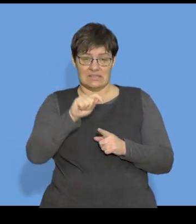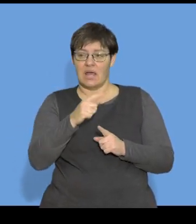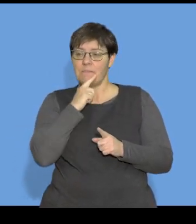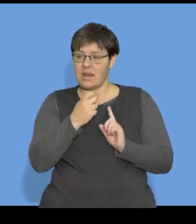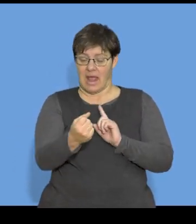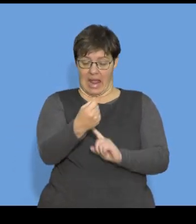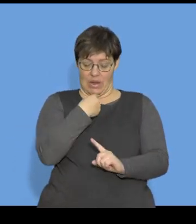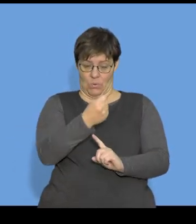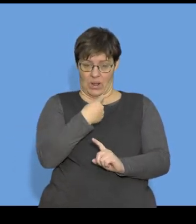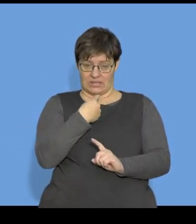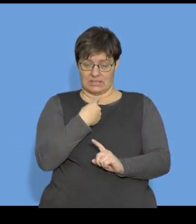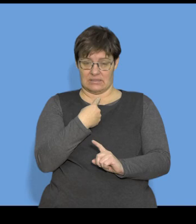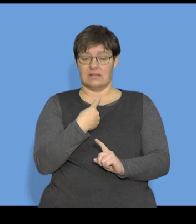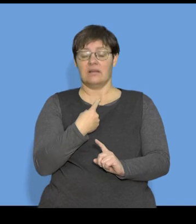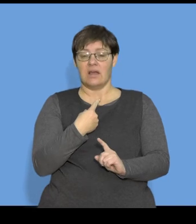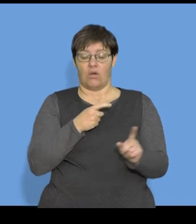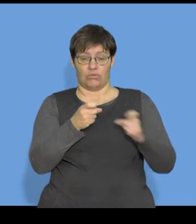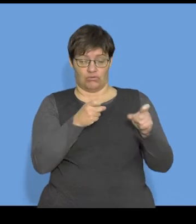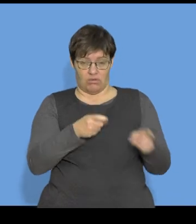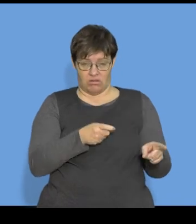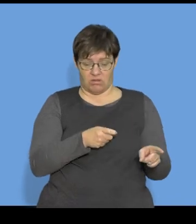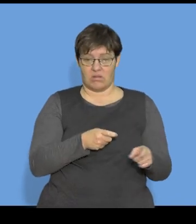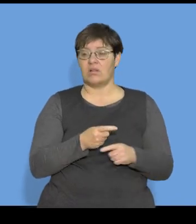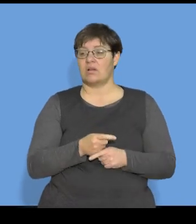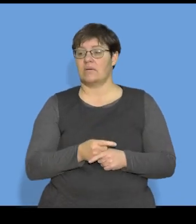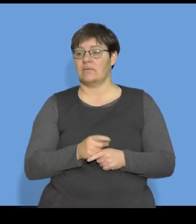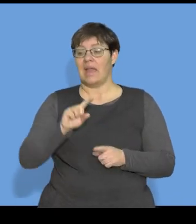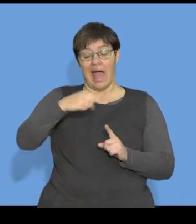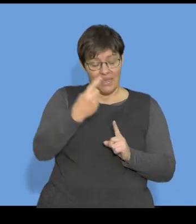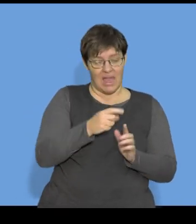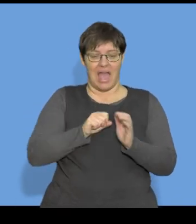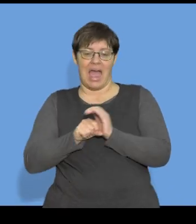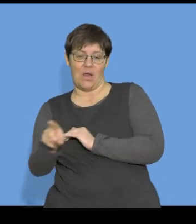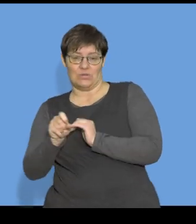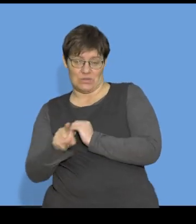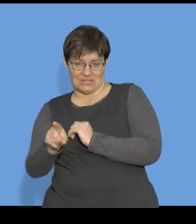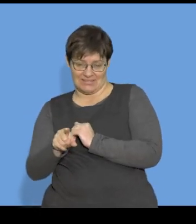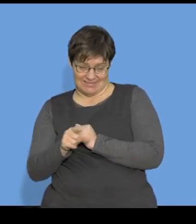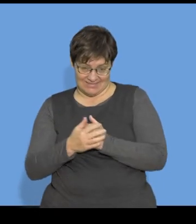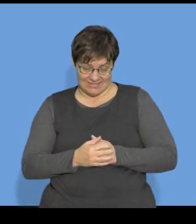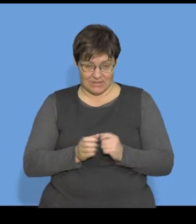impulses, and the efferent conducts the outward impulses.